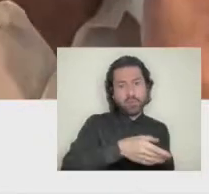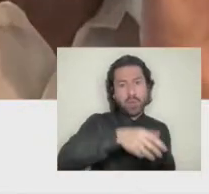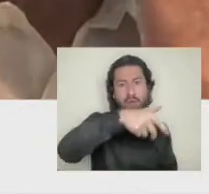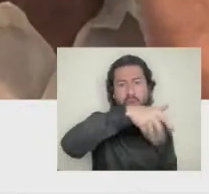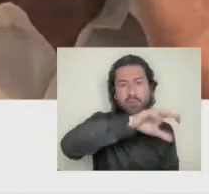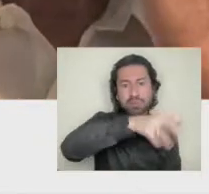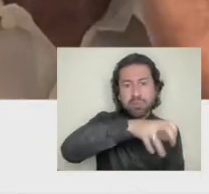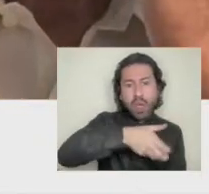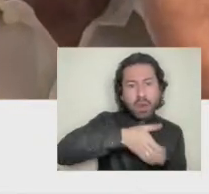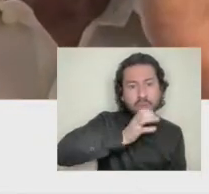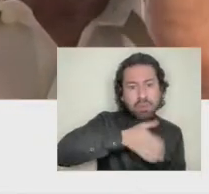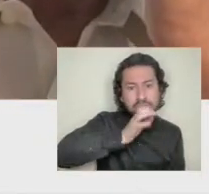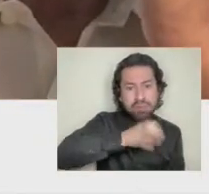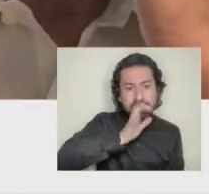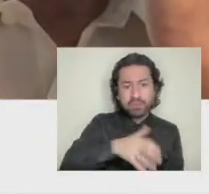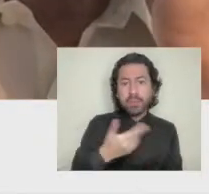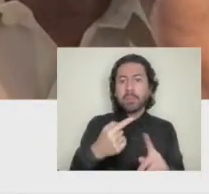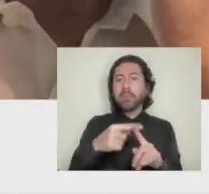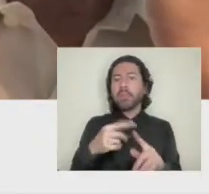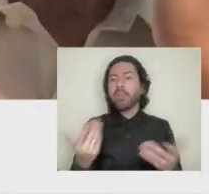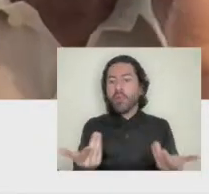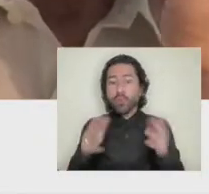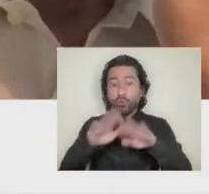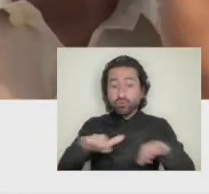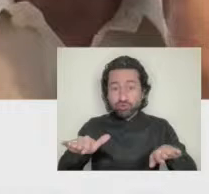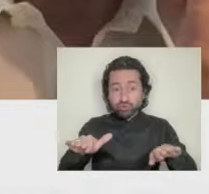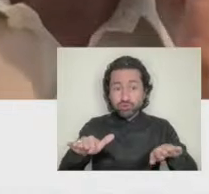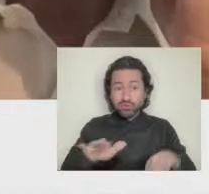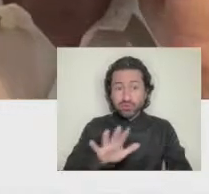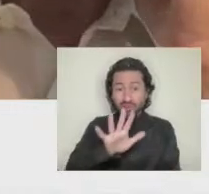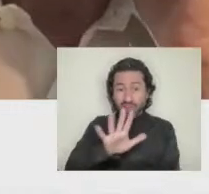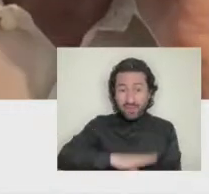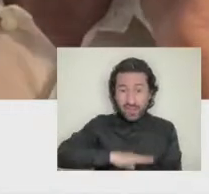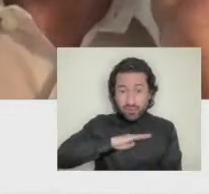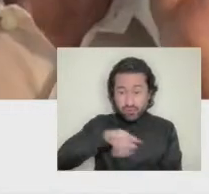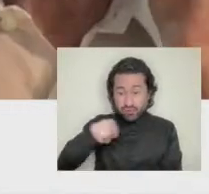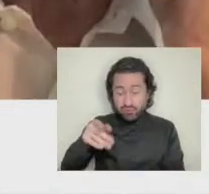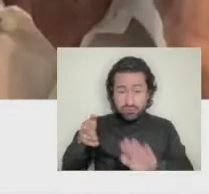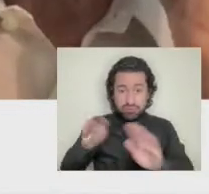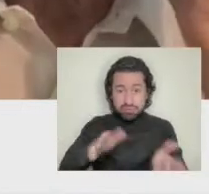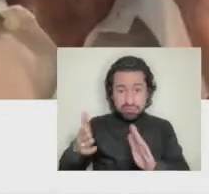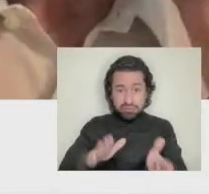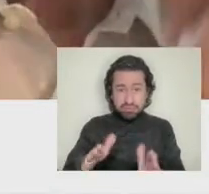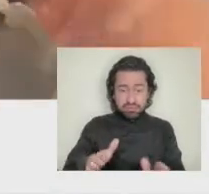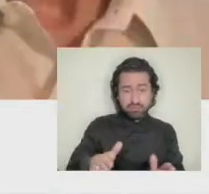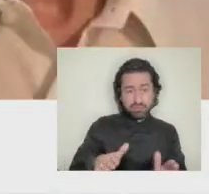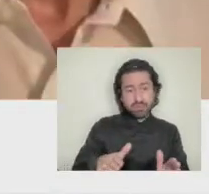things like clean water make a real difference, as does social protection.